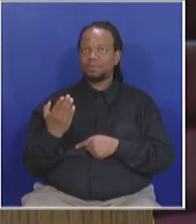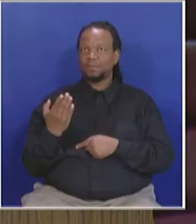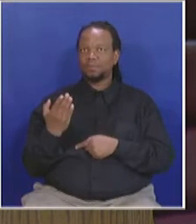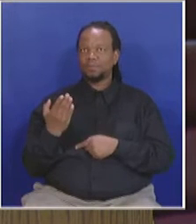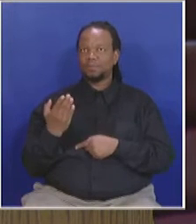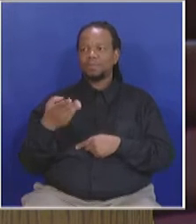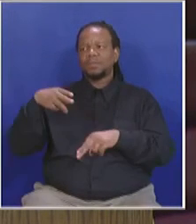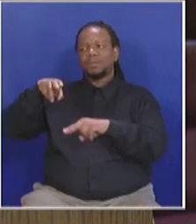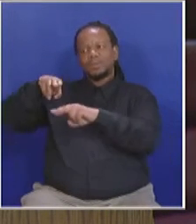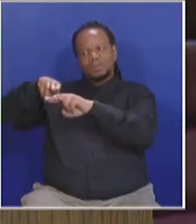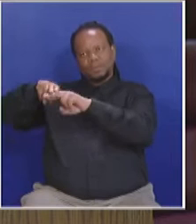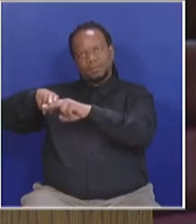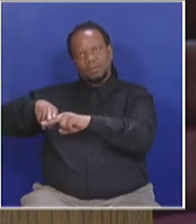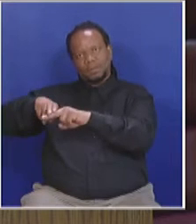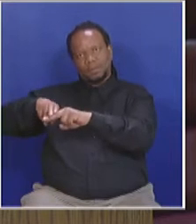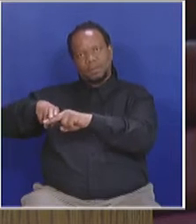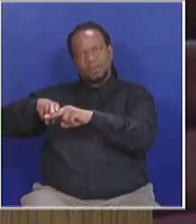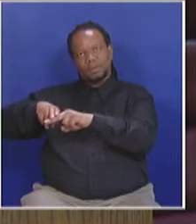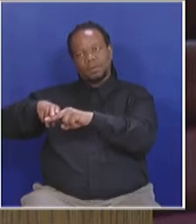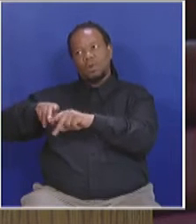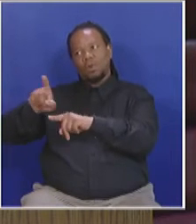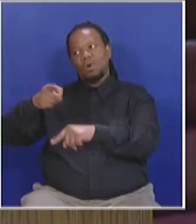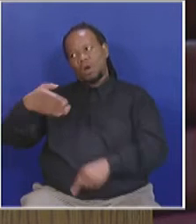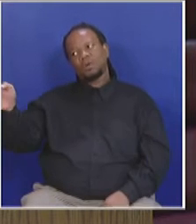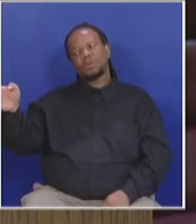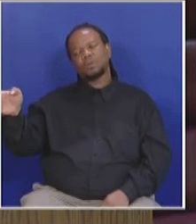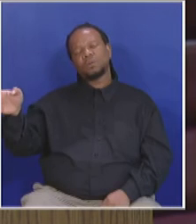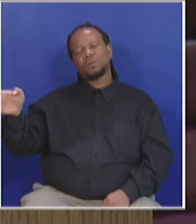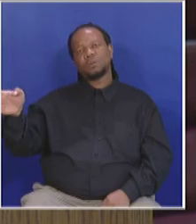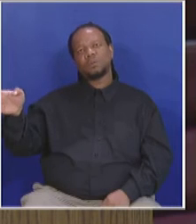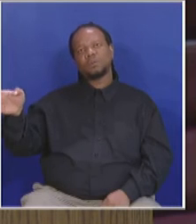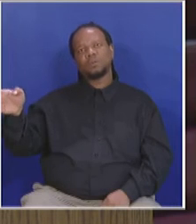take your seat, ma'am, or vacate this house.